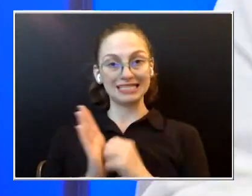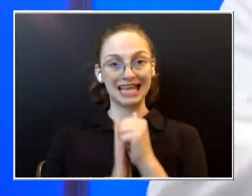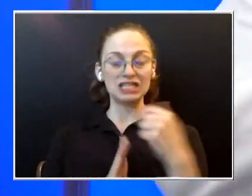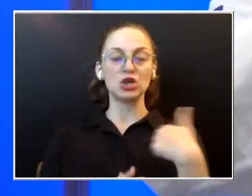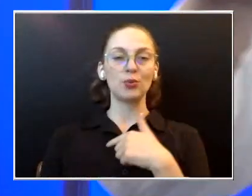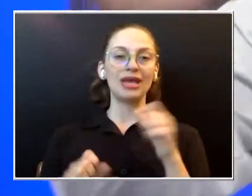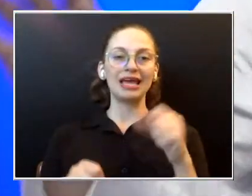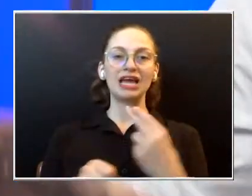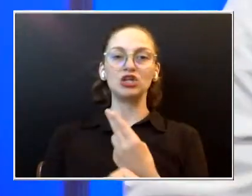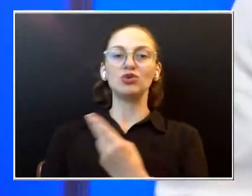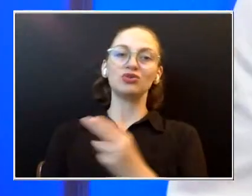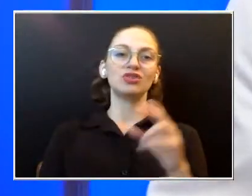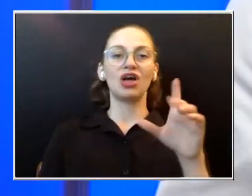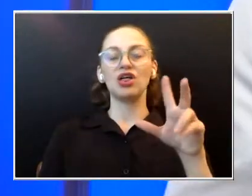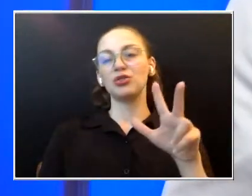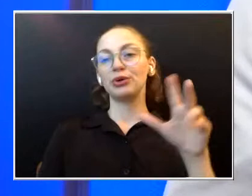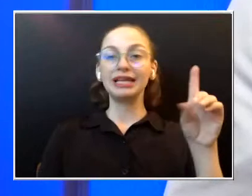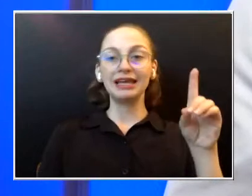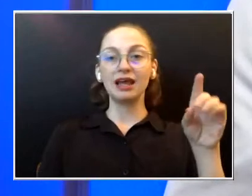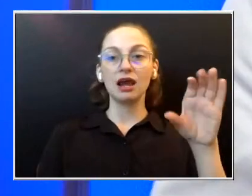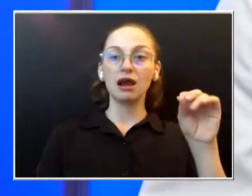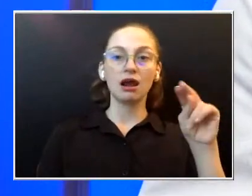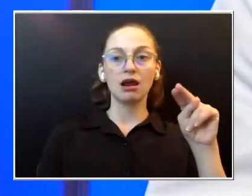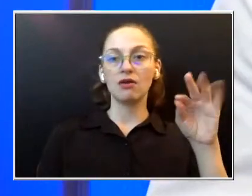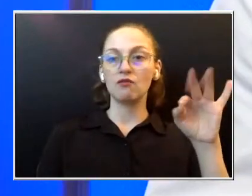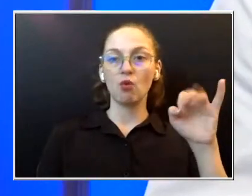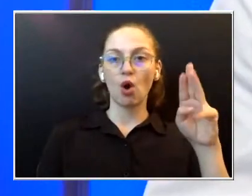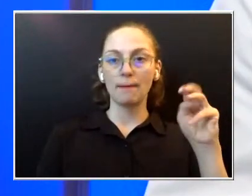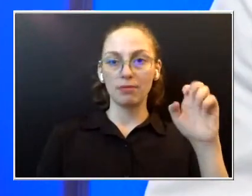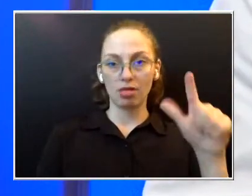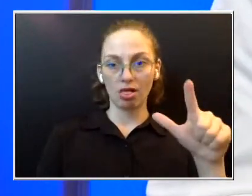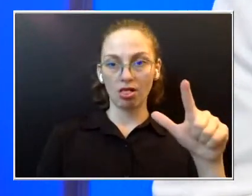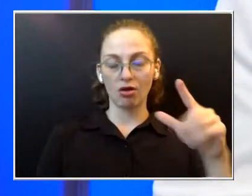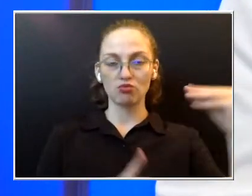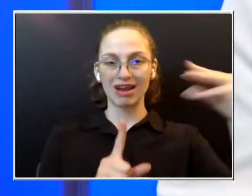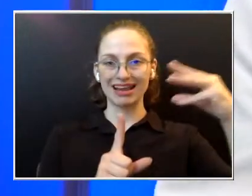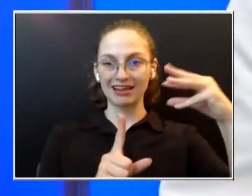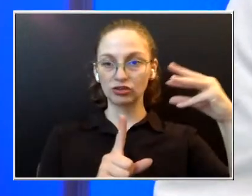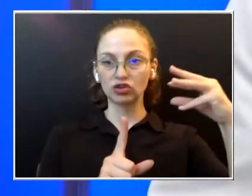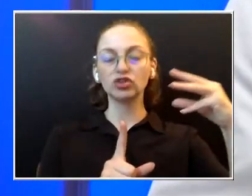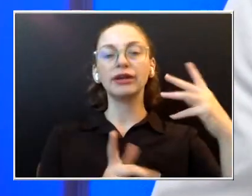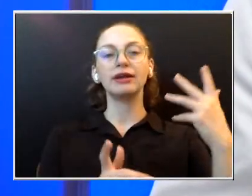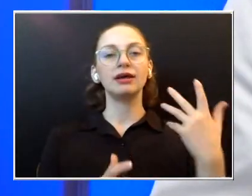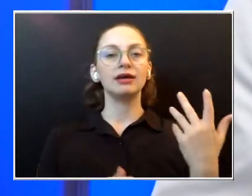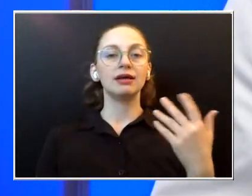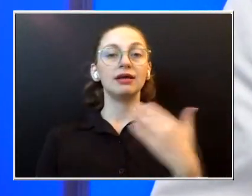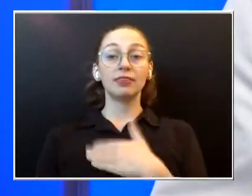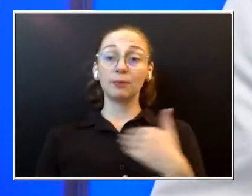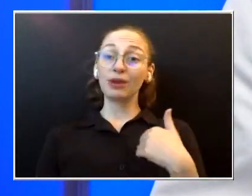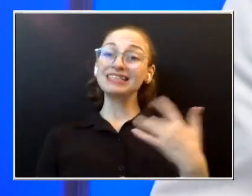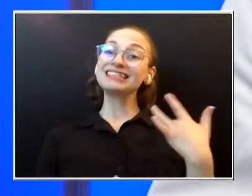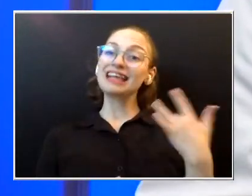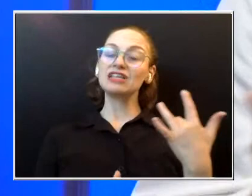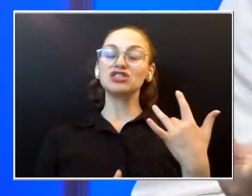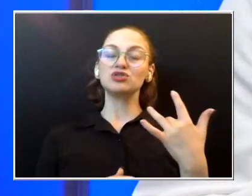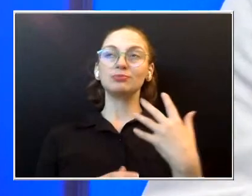that doesn't give that spray of radiation dose. The breast is an organ that sits mostly outside of the major body cavities, so just using